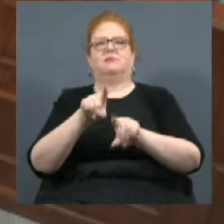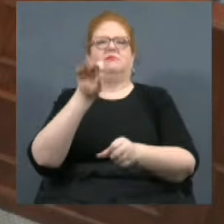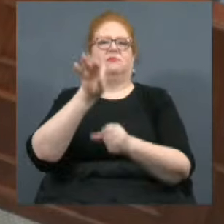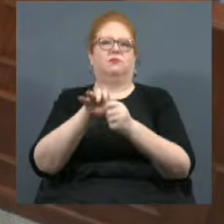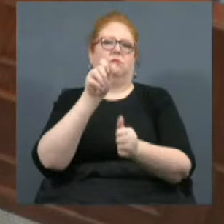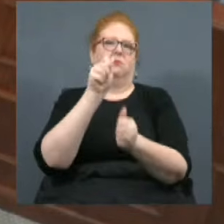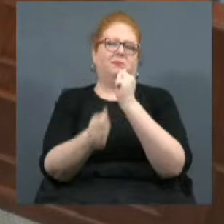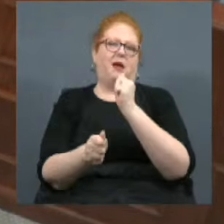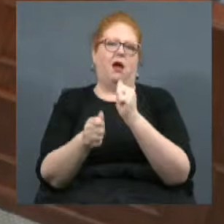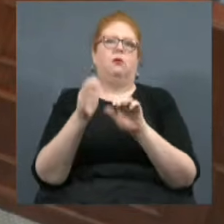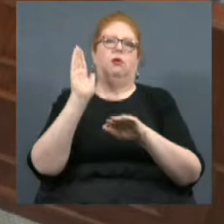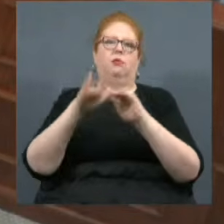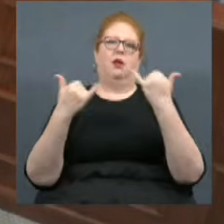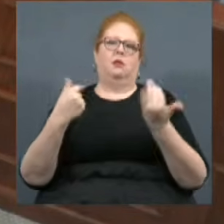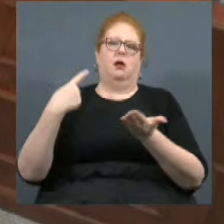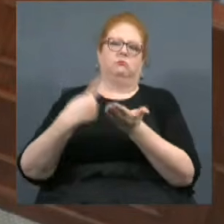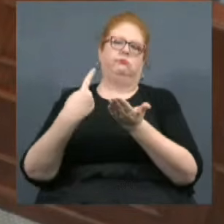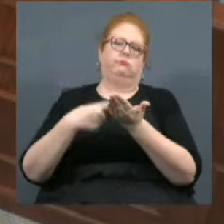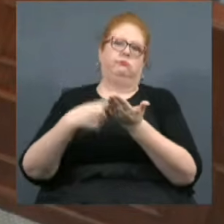you. Director Cabeers?